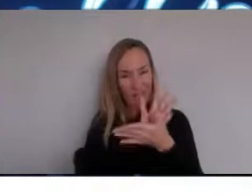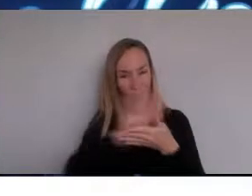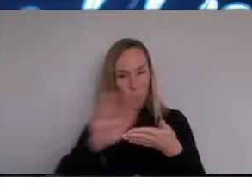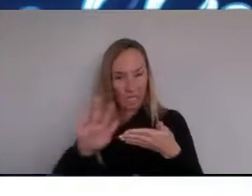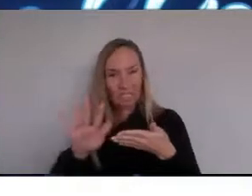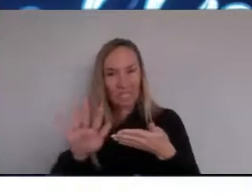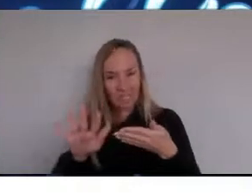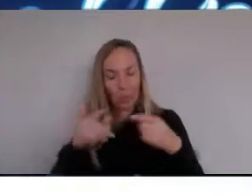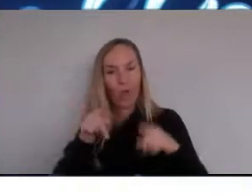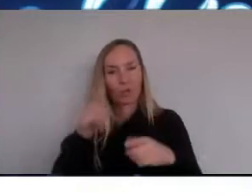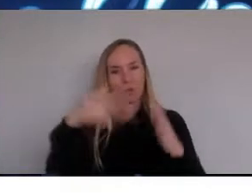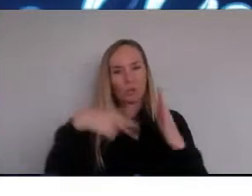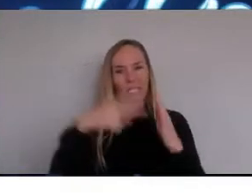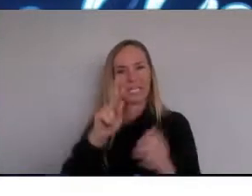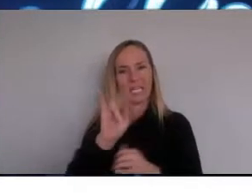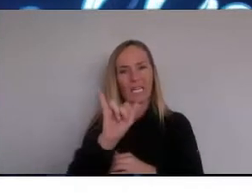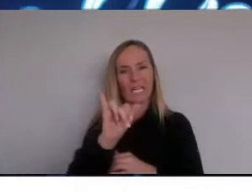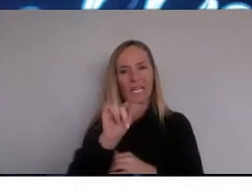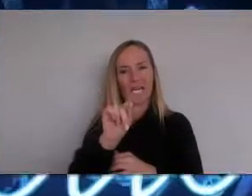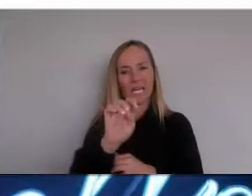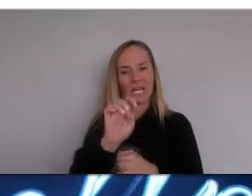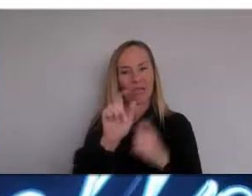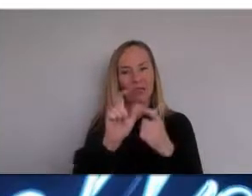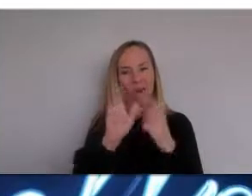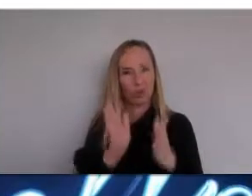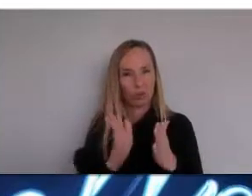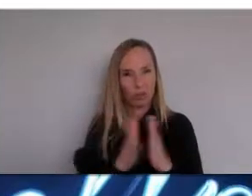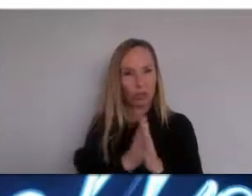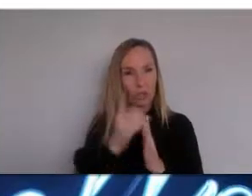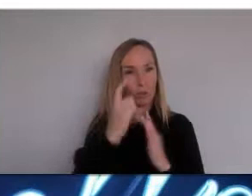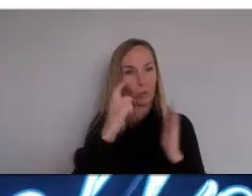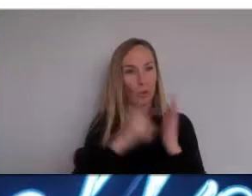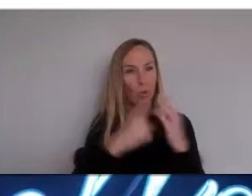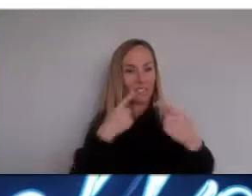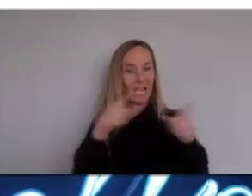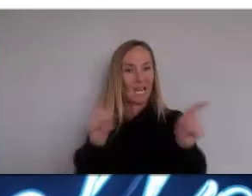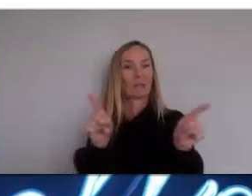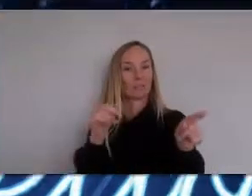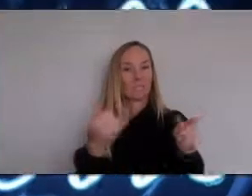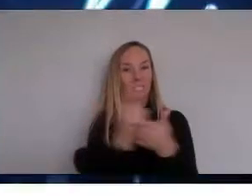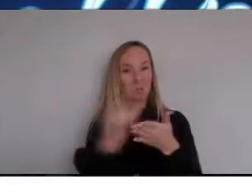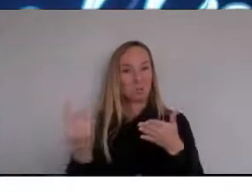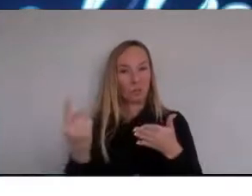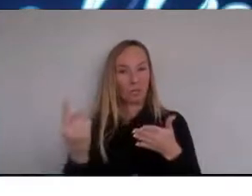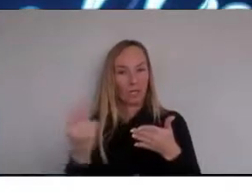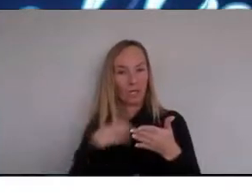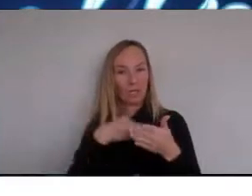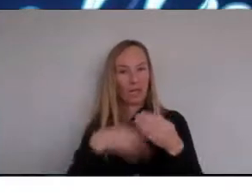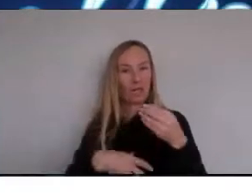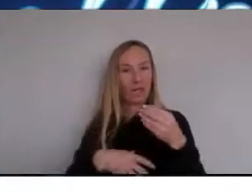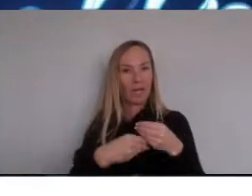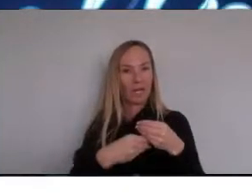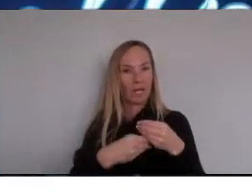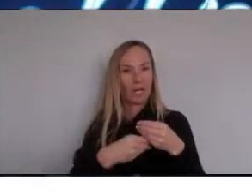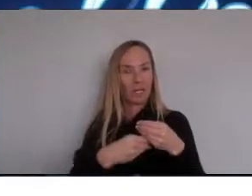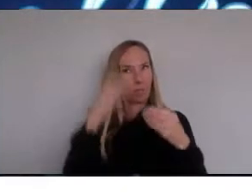while you read The Kite Runner. So if you notice on the announcement this week, I put hopefully